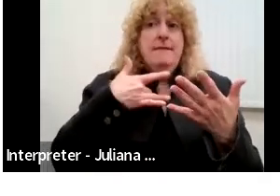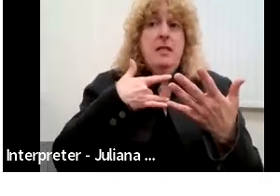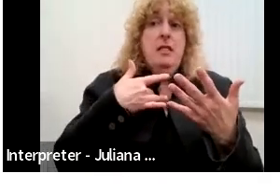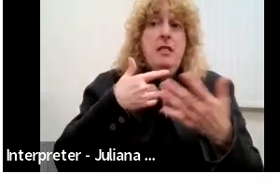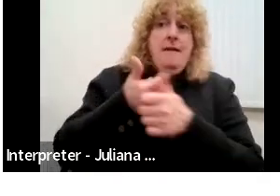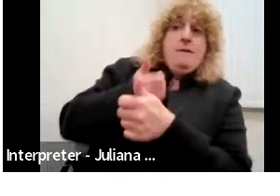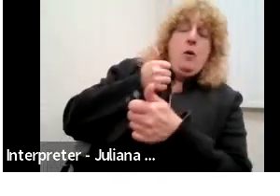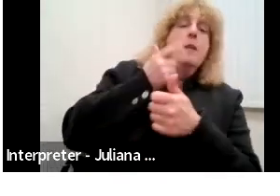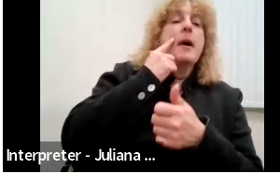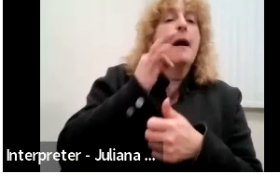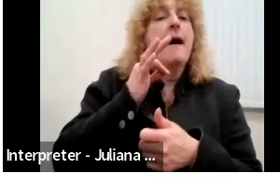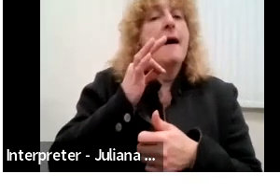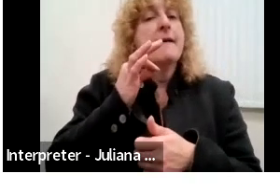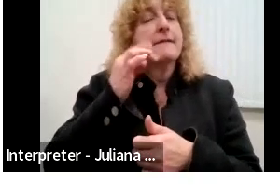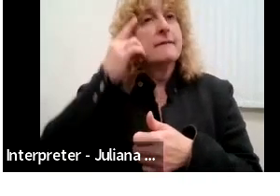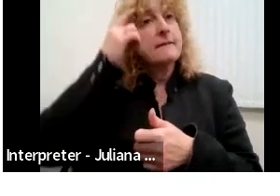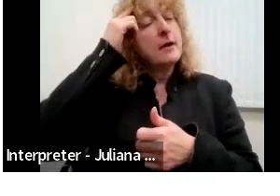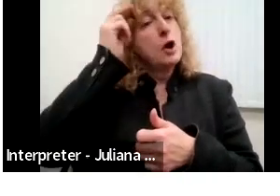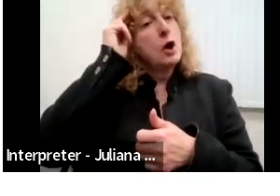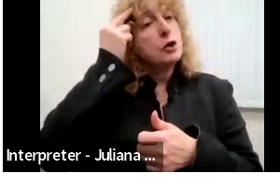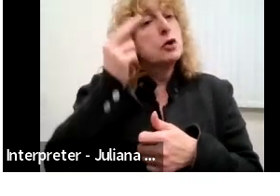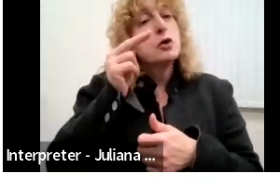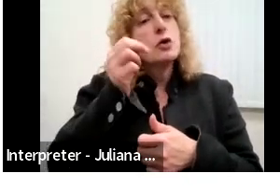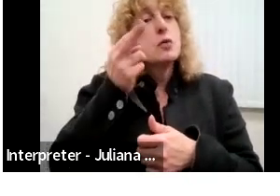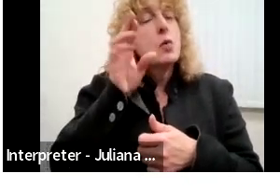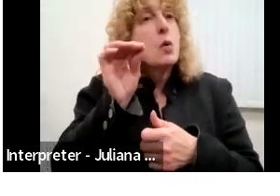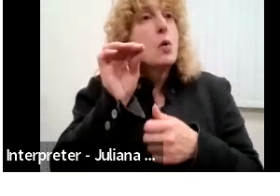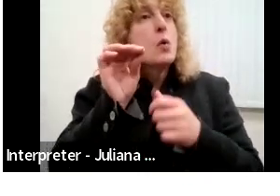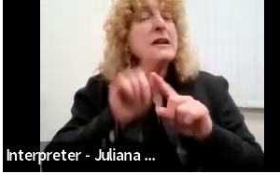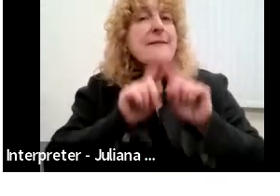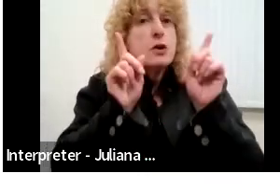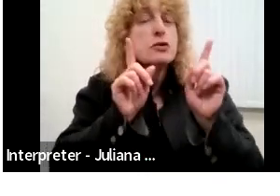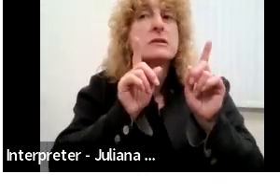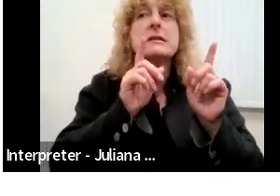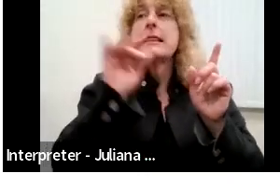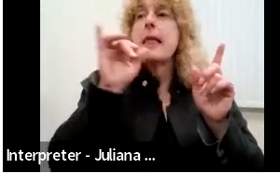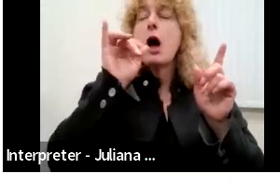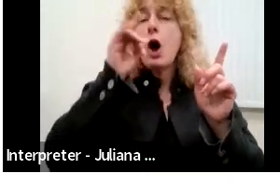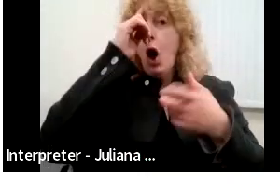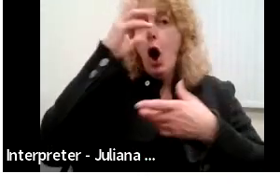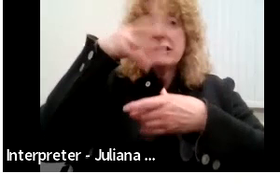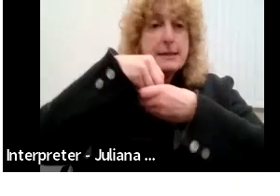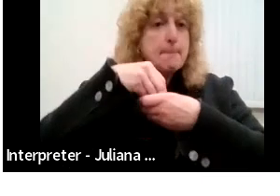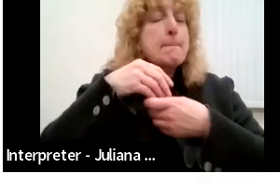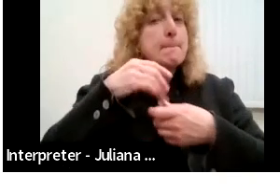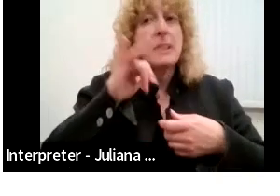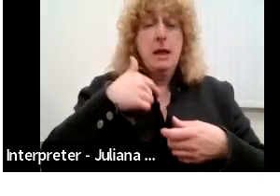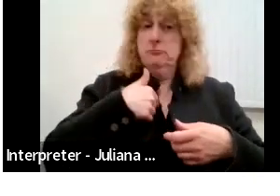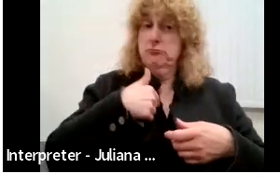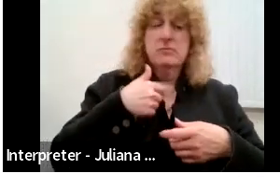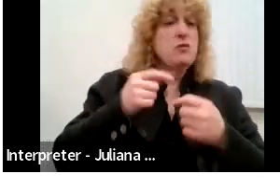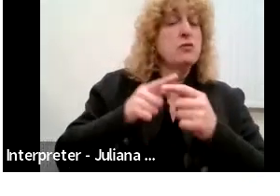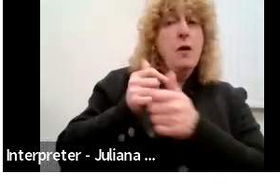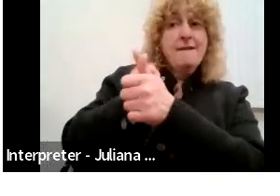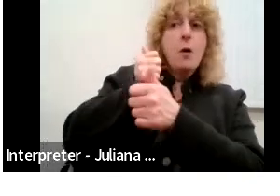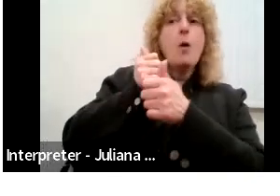of a neurodiversity or neurodivergence like autism, but also like for me, I'm a sensory avoider because